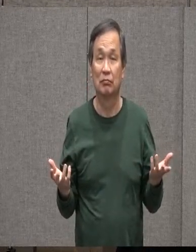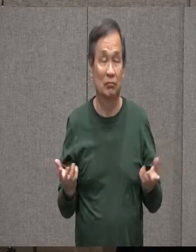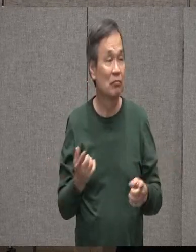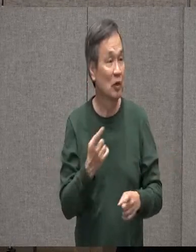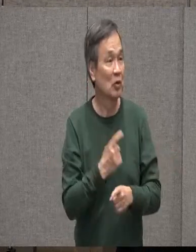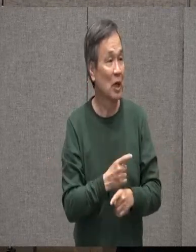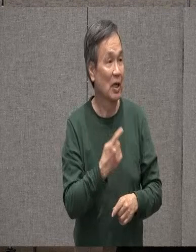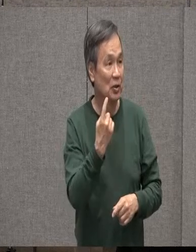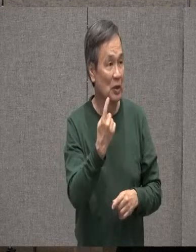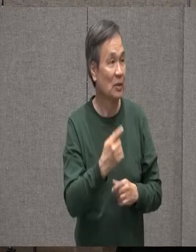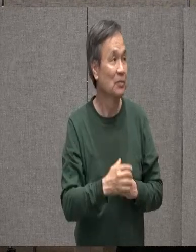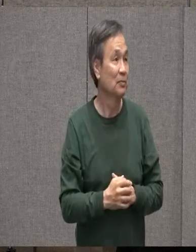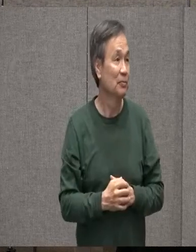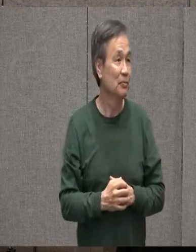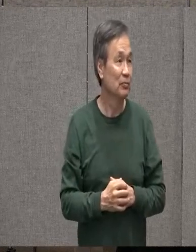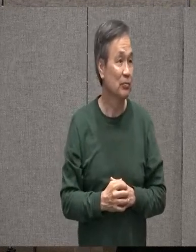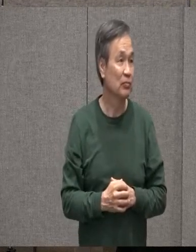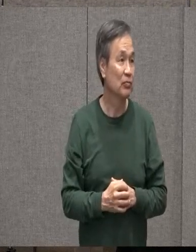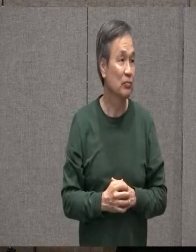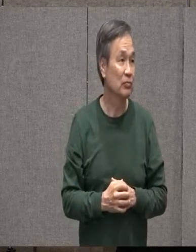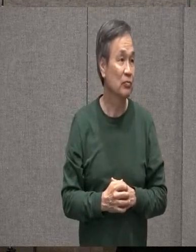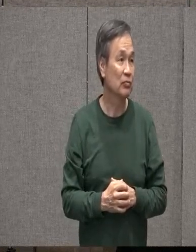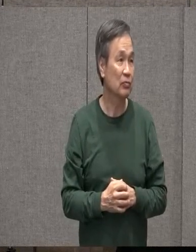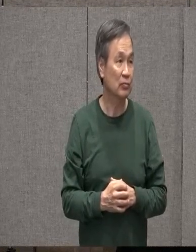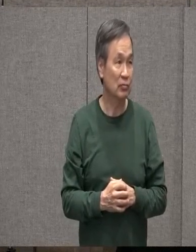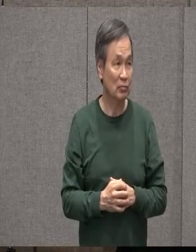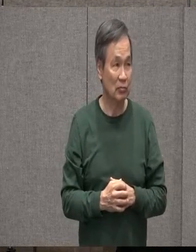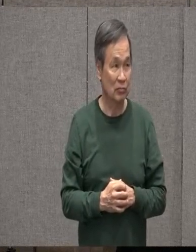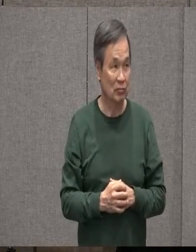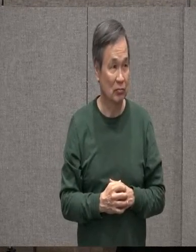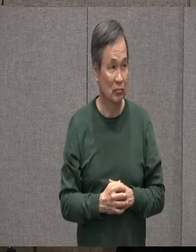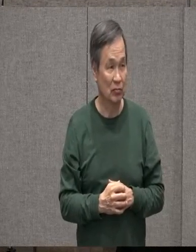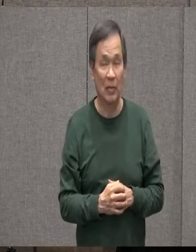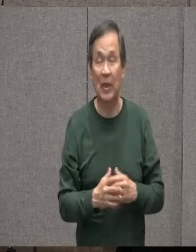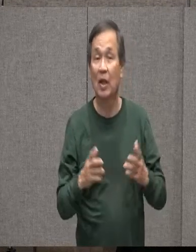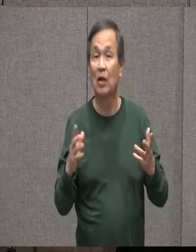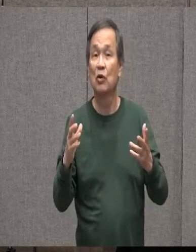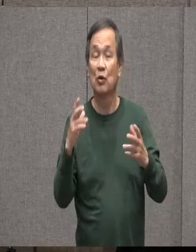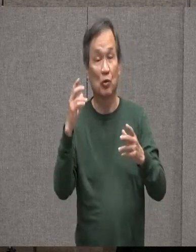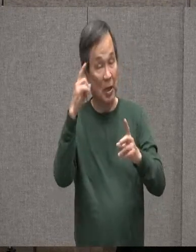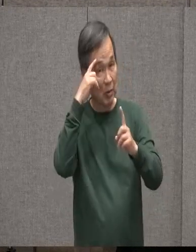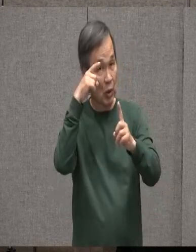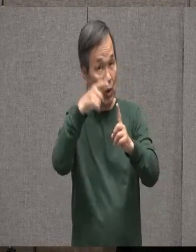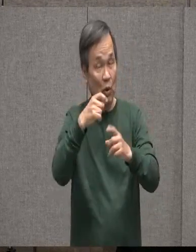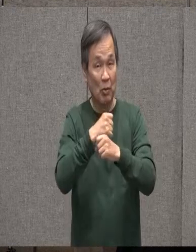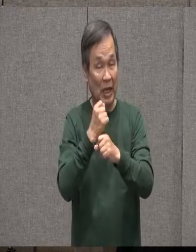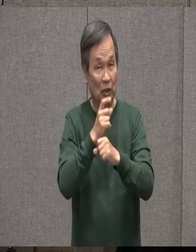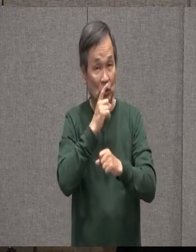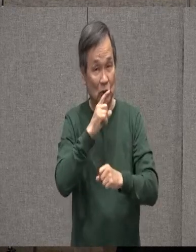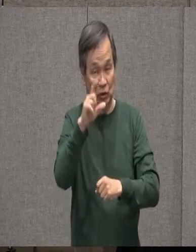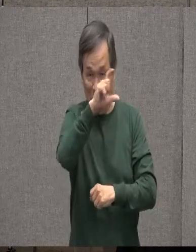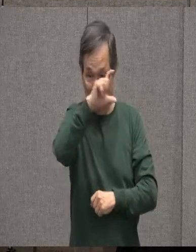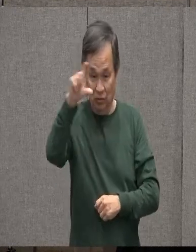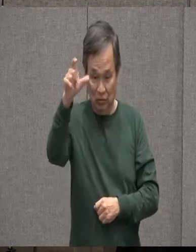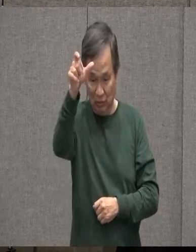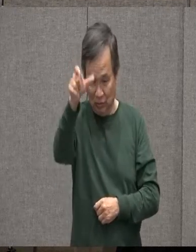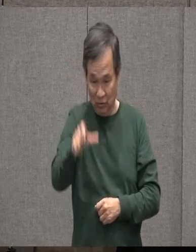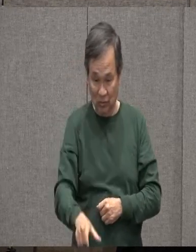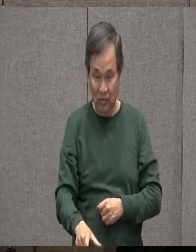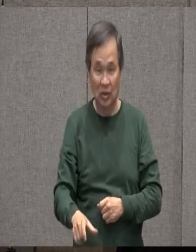So I'm going to have to put a 4 in here because 4 minus 1 is that 3. Now we have to figure out a 4. We can't